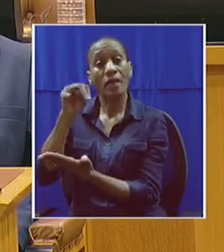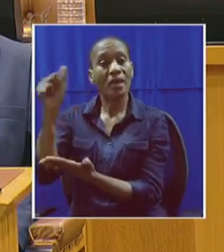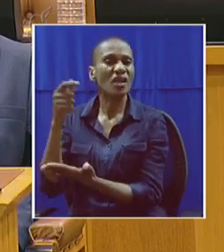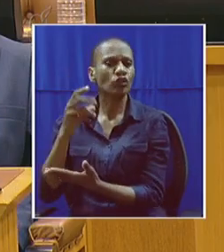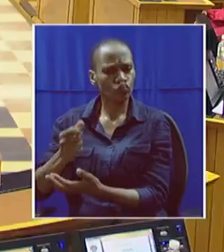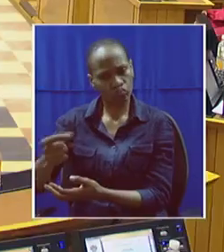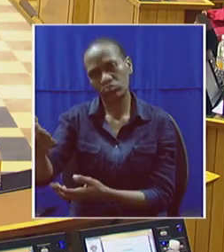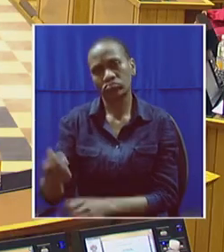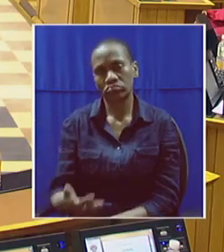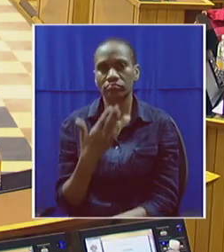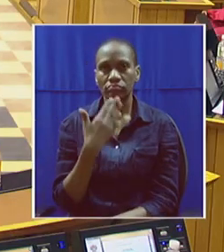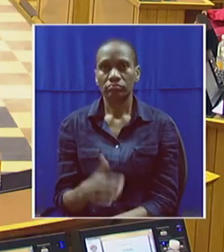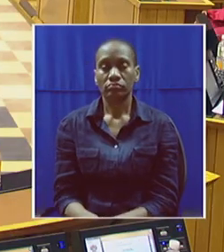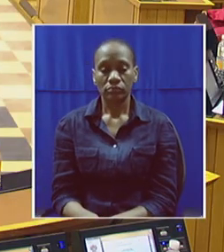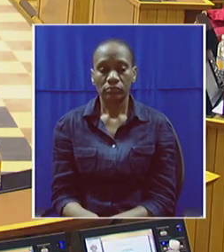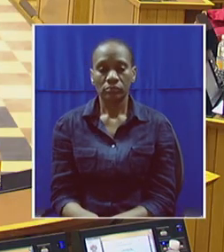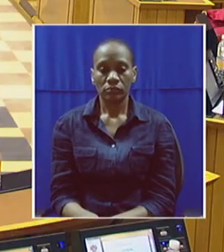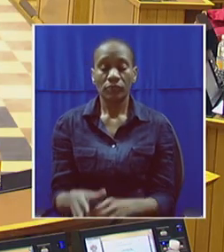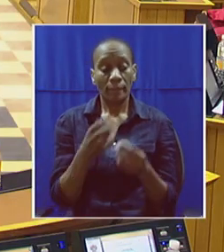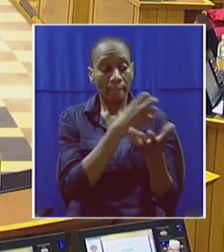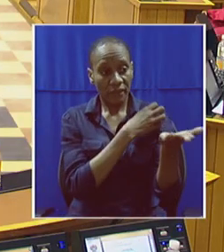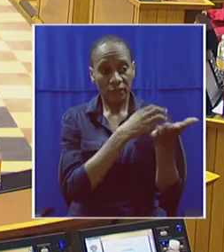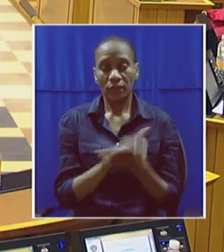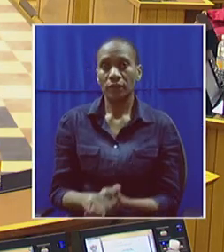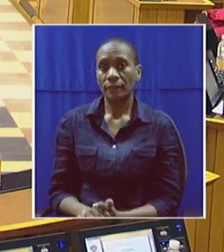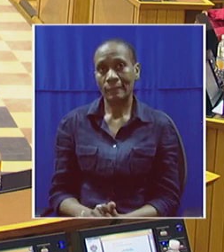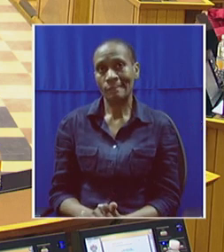possible thank you hon honorable the